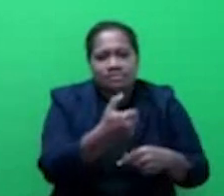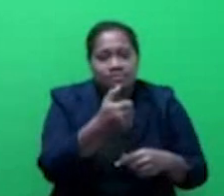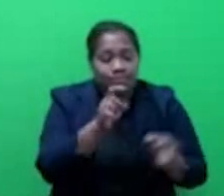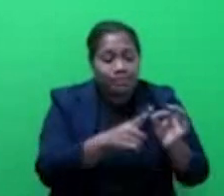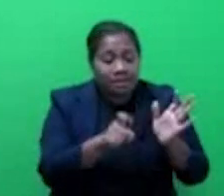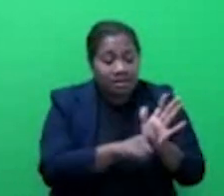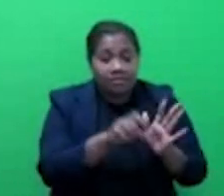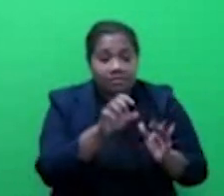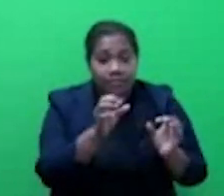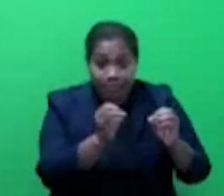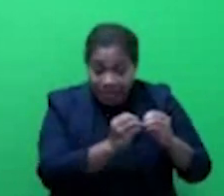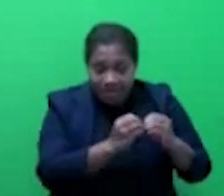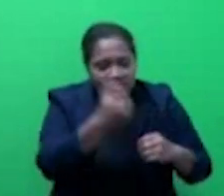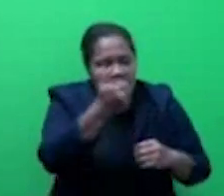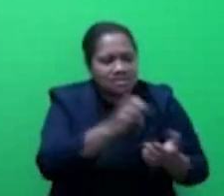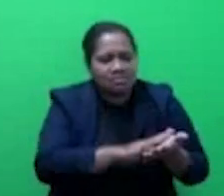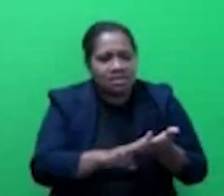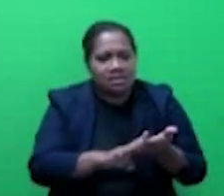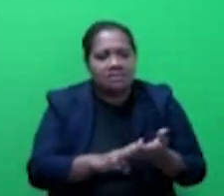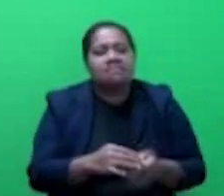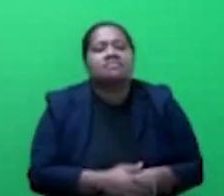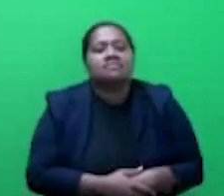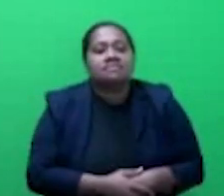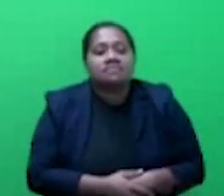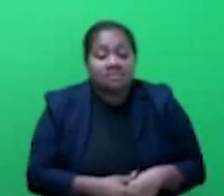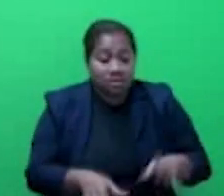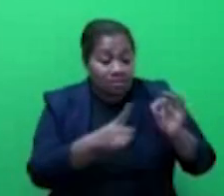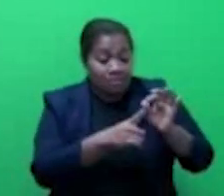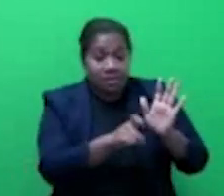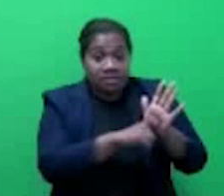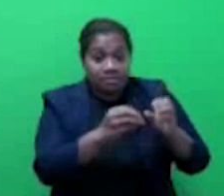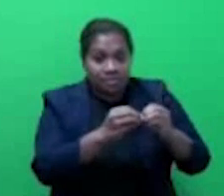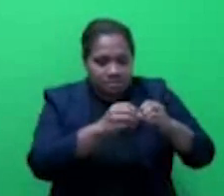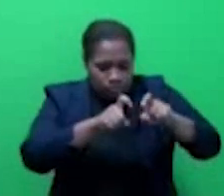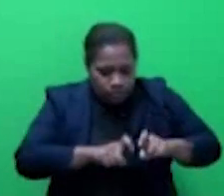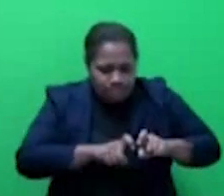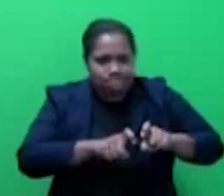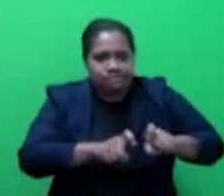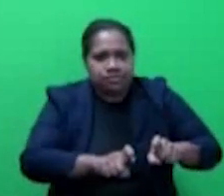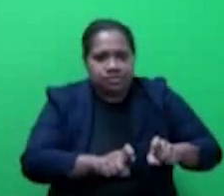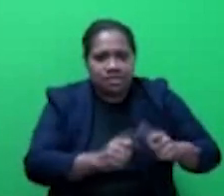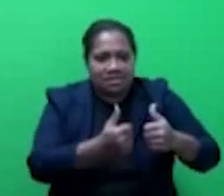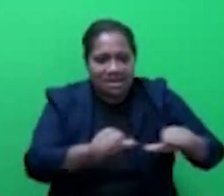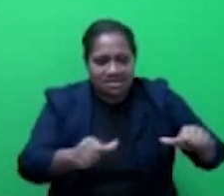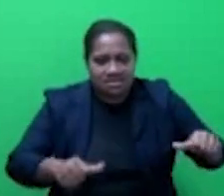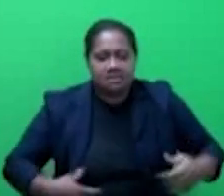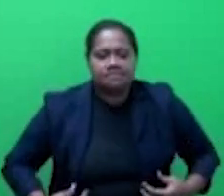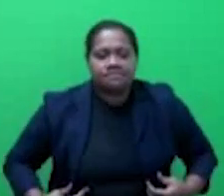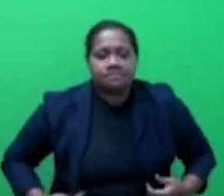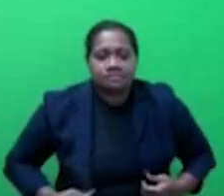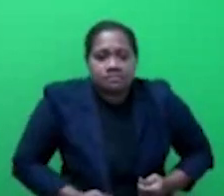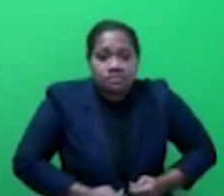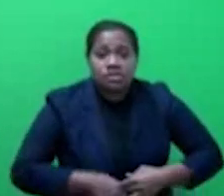capital projects and rent subsidy. PRB has to maintain its asset. General maintenance work was carried